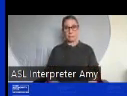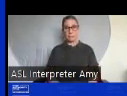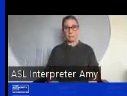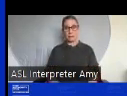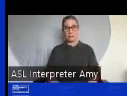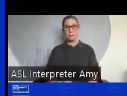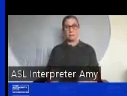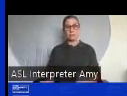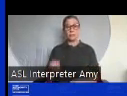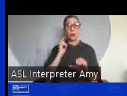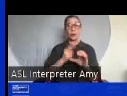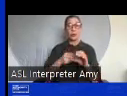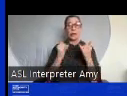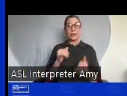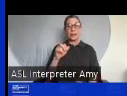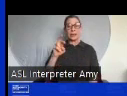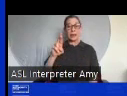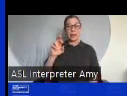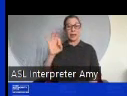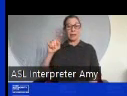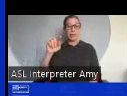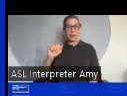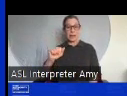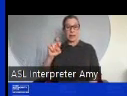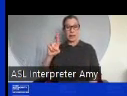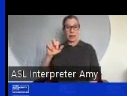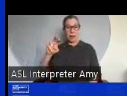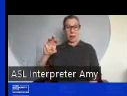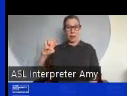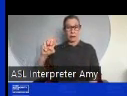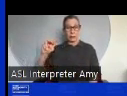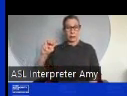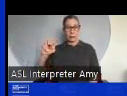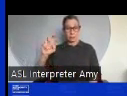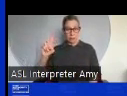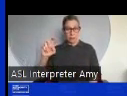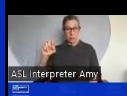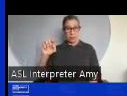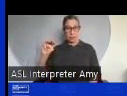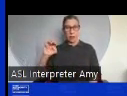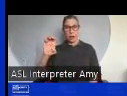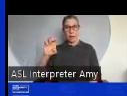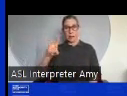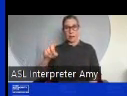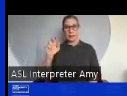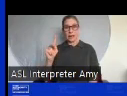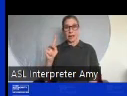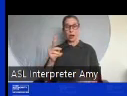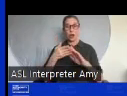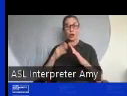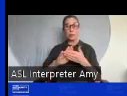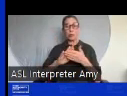Joining me today from FTA is Raymond Chomchak, Community Planner. We will now begin the presentation.